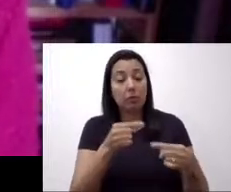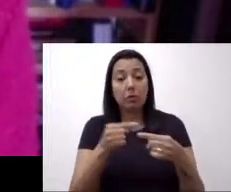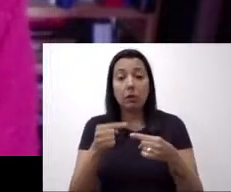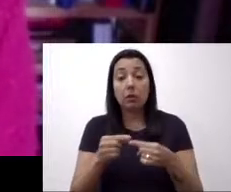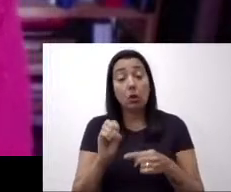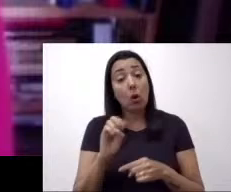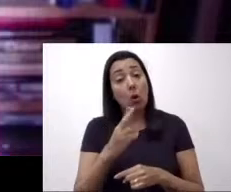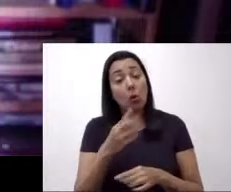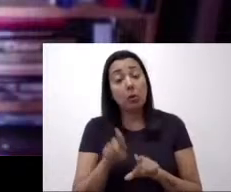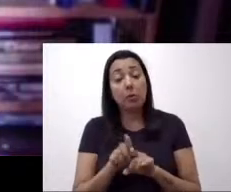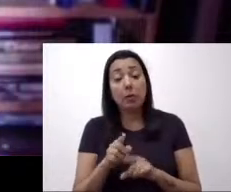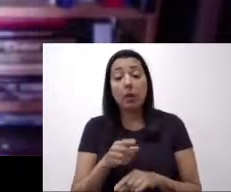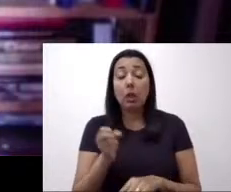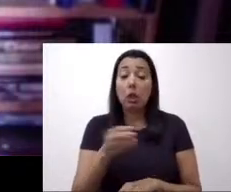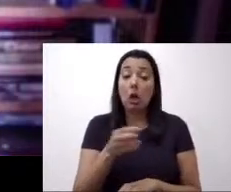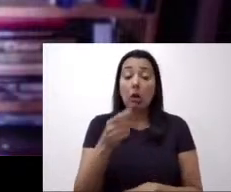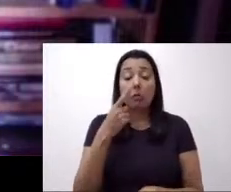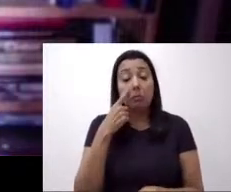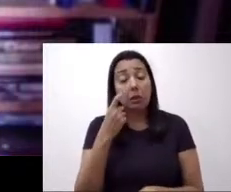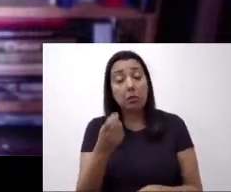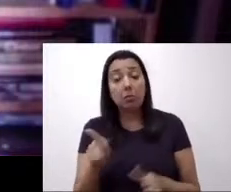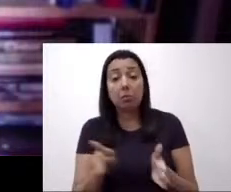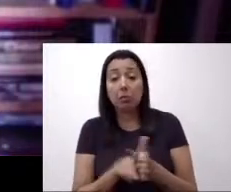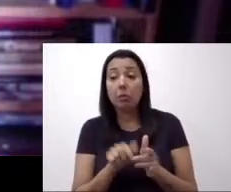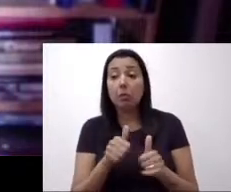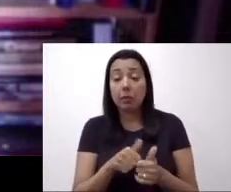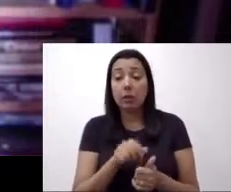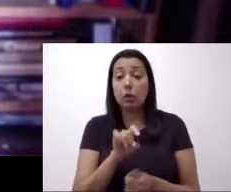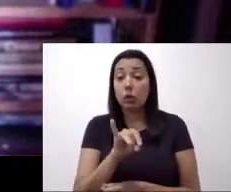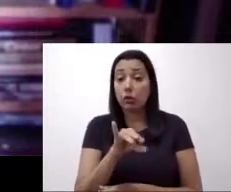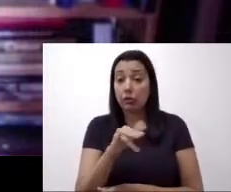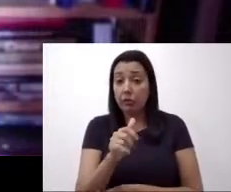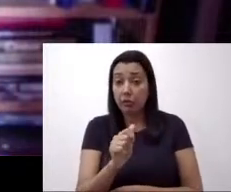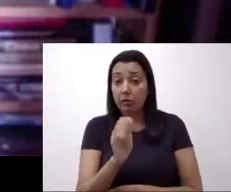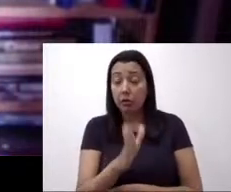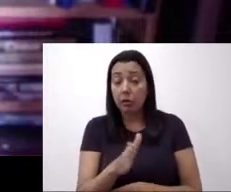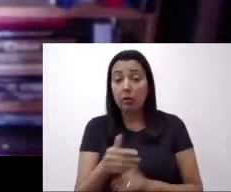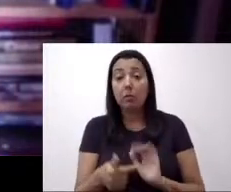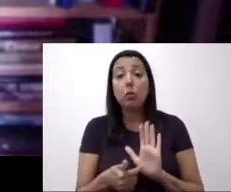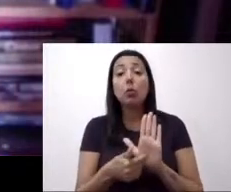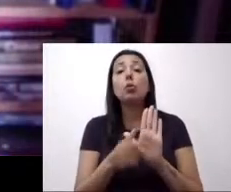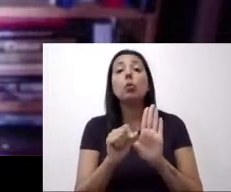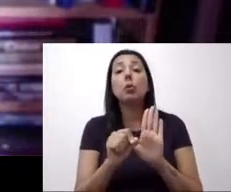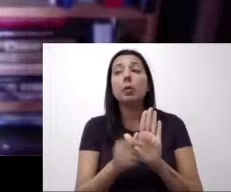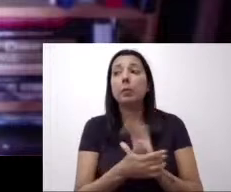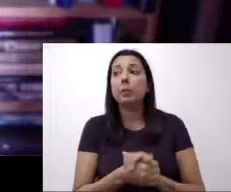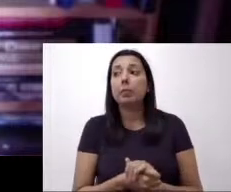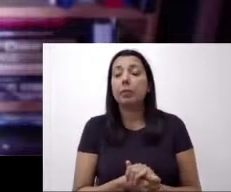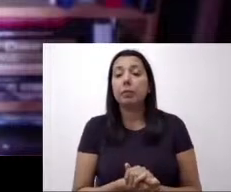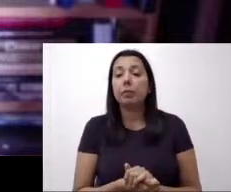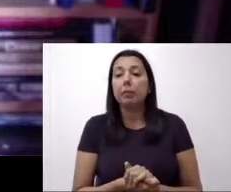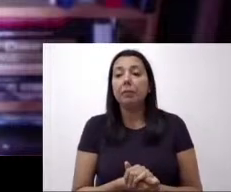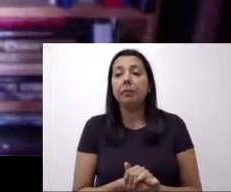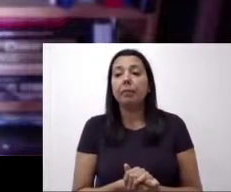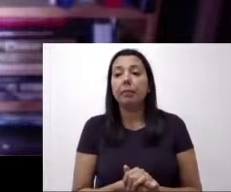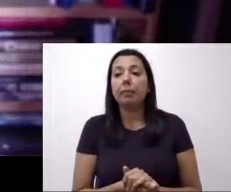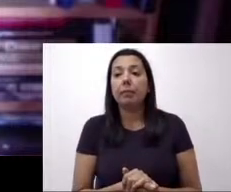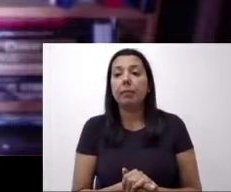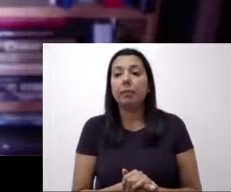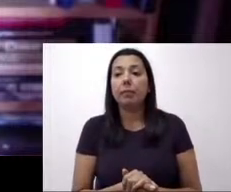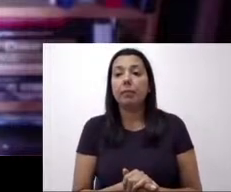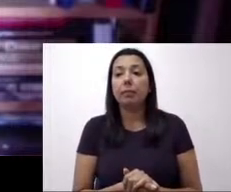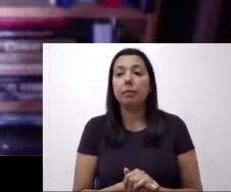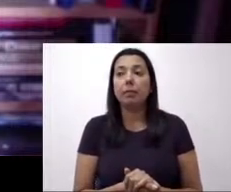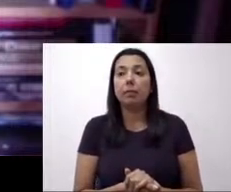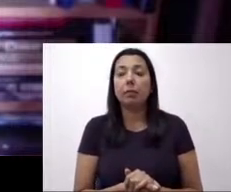And Sophie Jacot has shown how a quite utilitarian